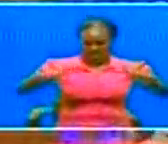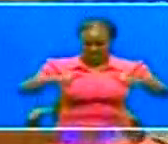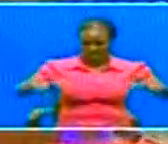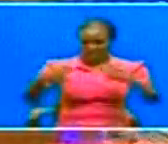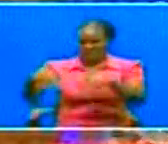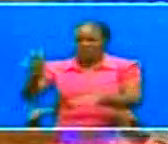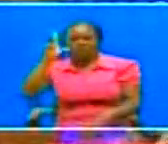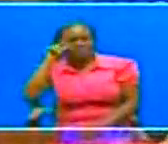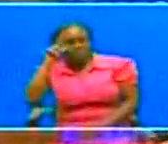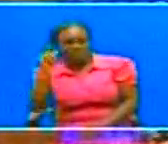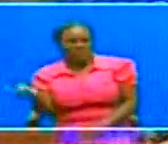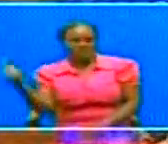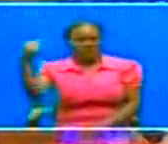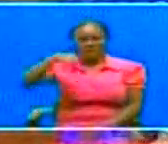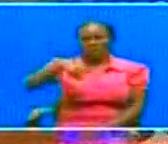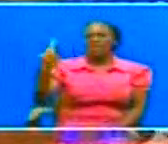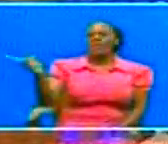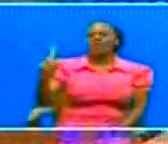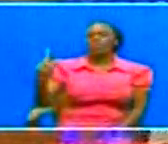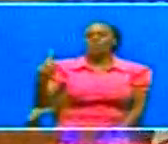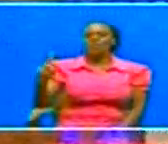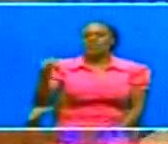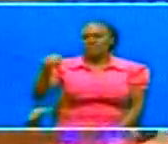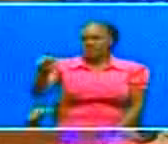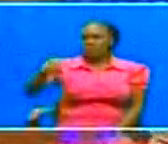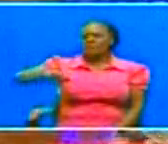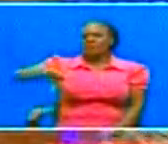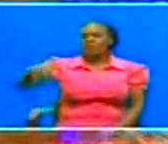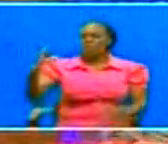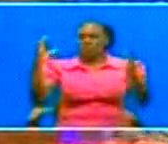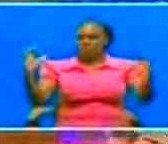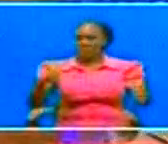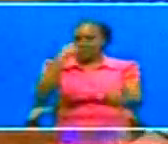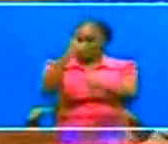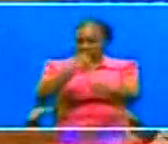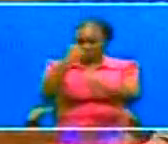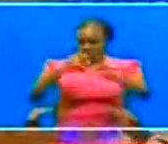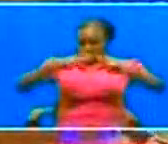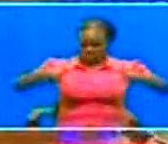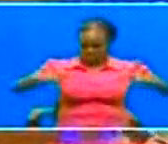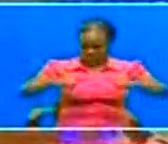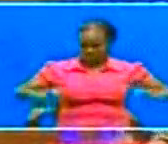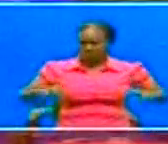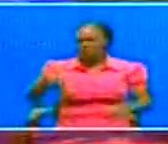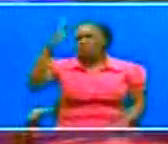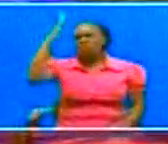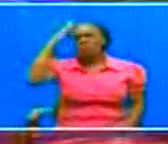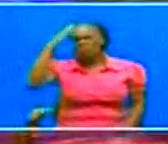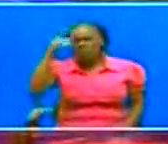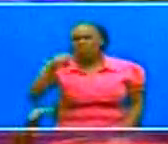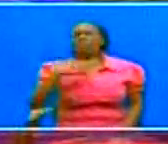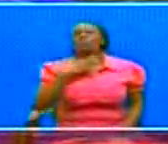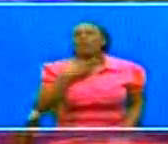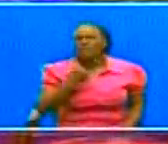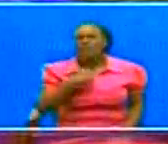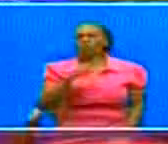left Mombasa and she was like, I want Nairobi. Because, you know, that was the city to go to for work. Yeah. So, yeah. Did you know you wanted to sing when you